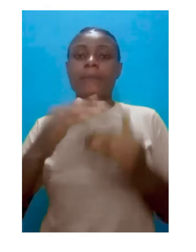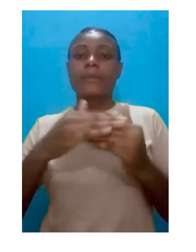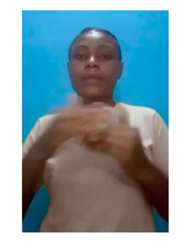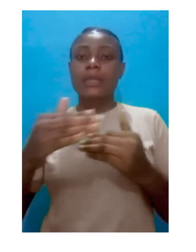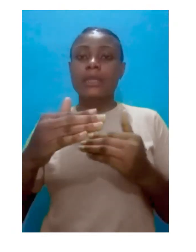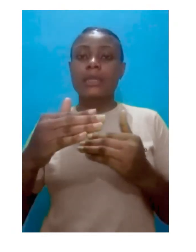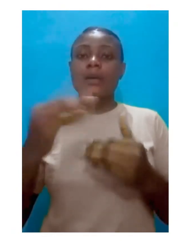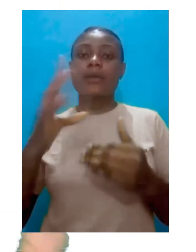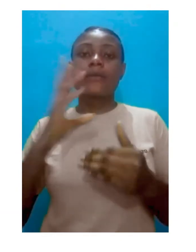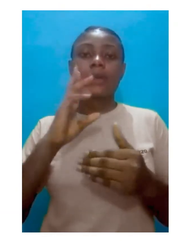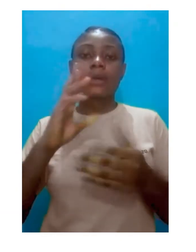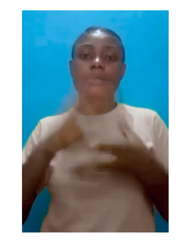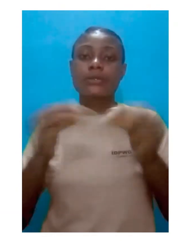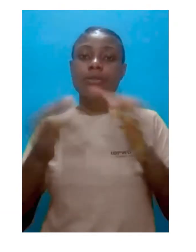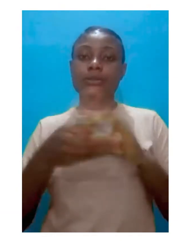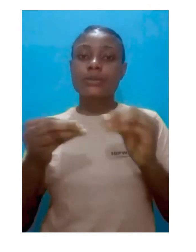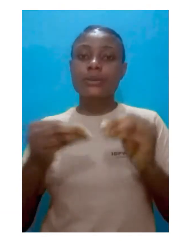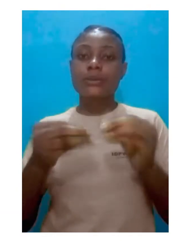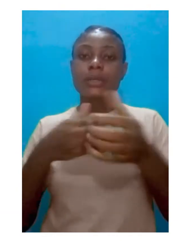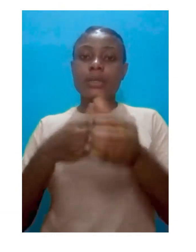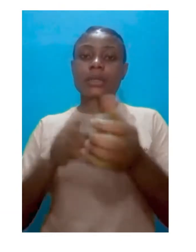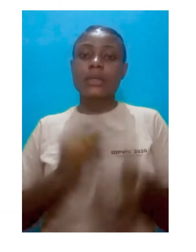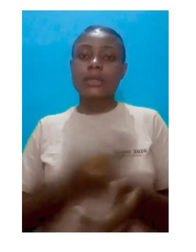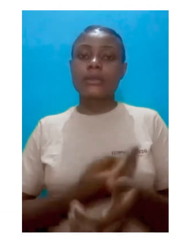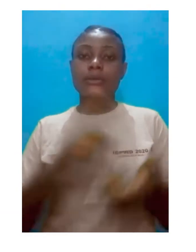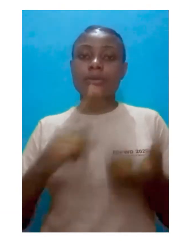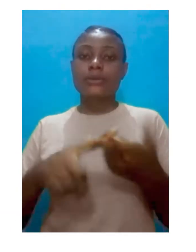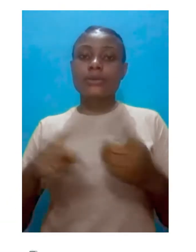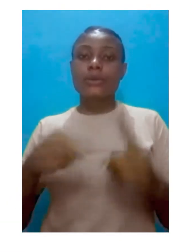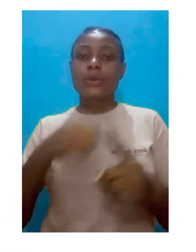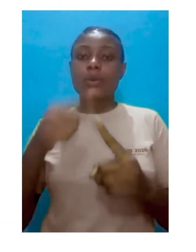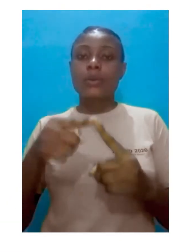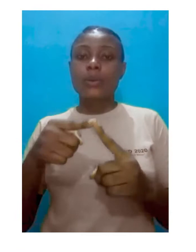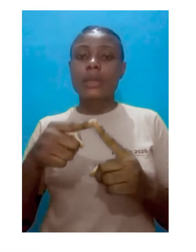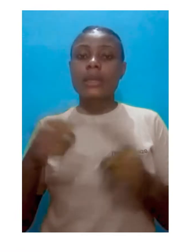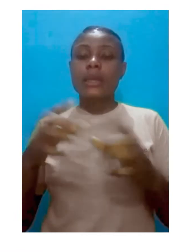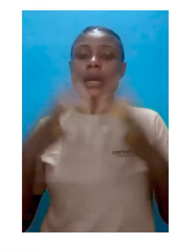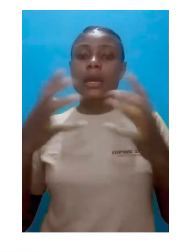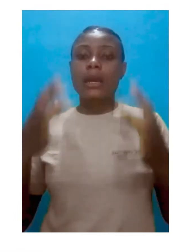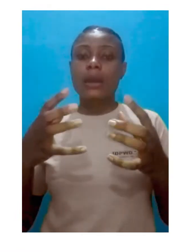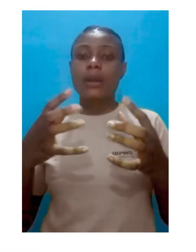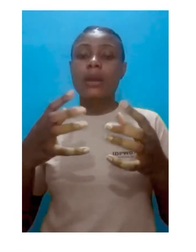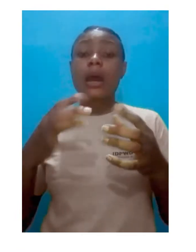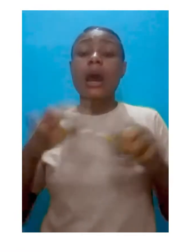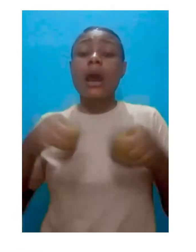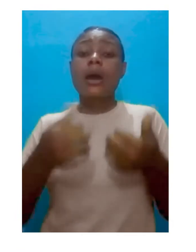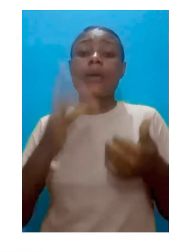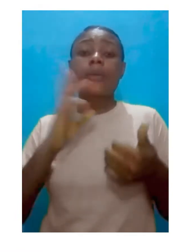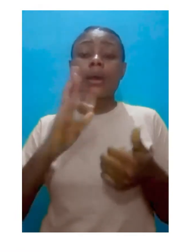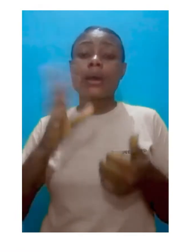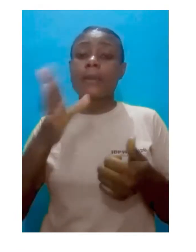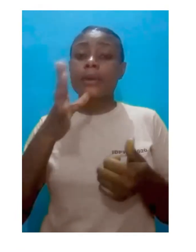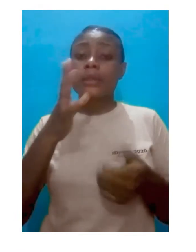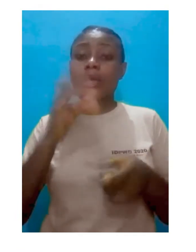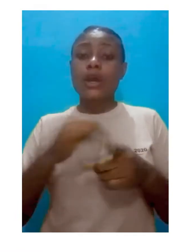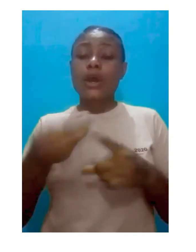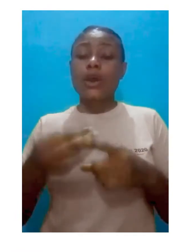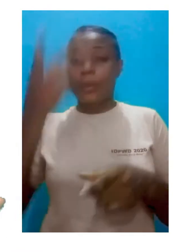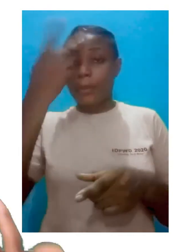fell. The next segment of her story led us to when her